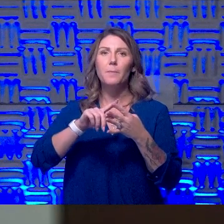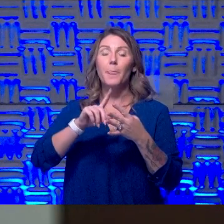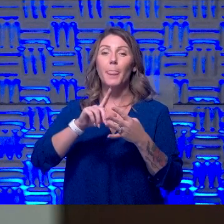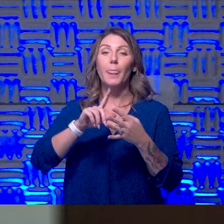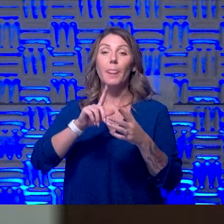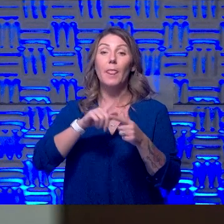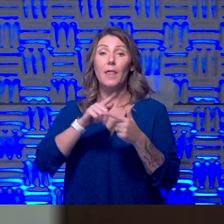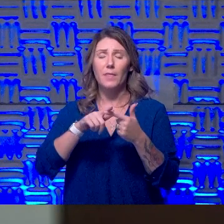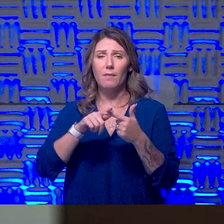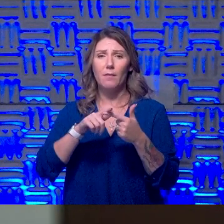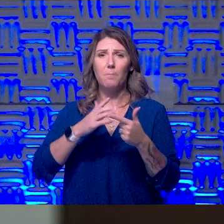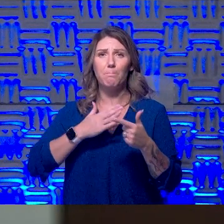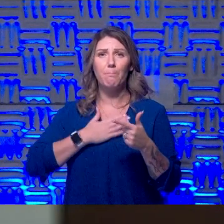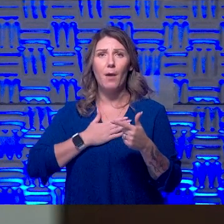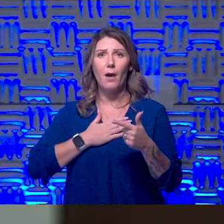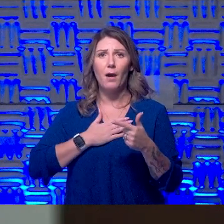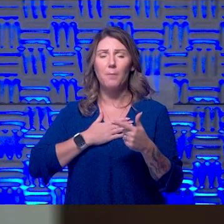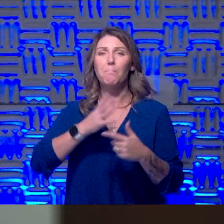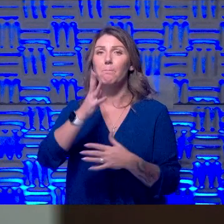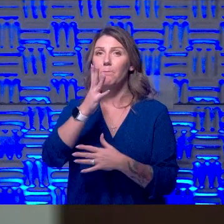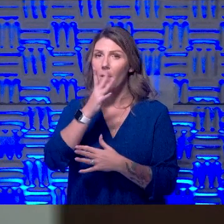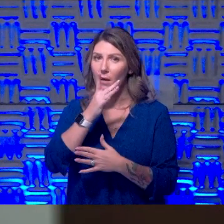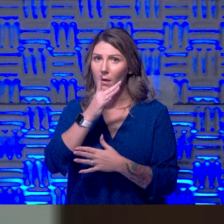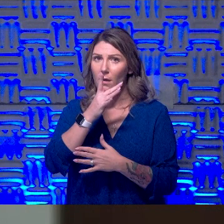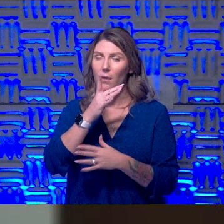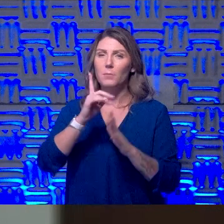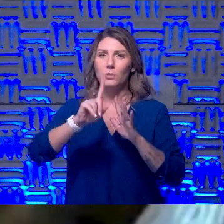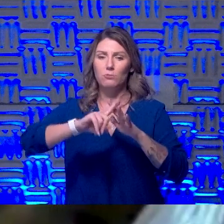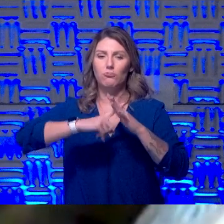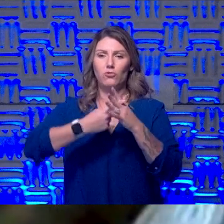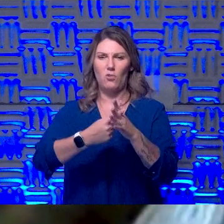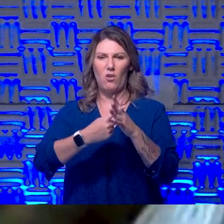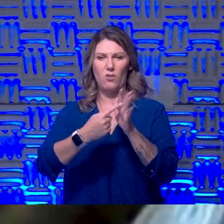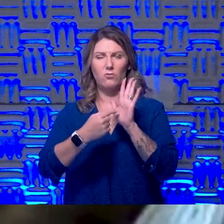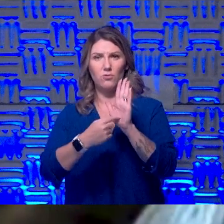was my mom